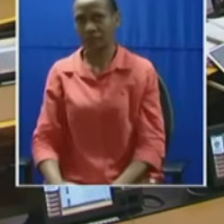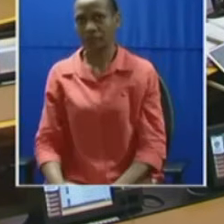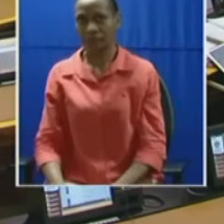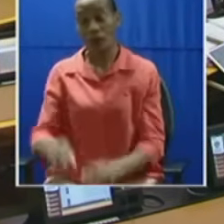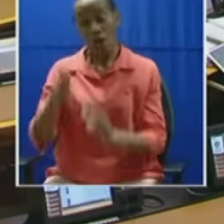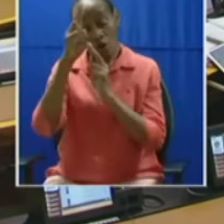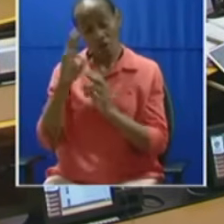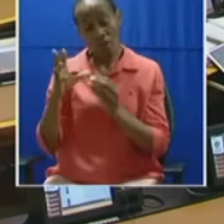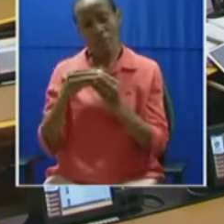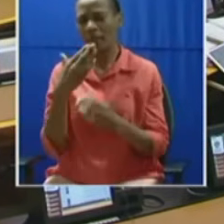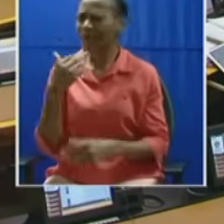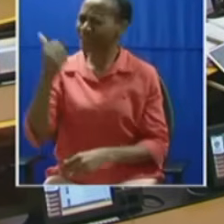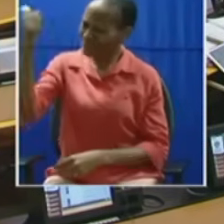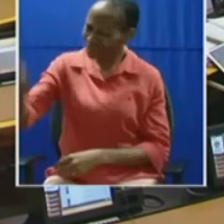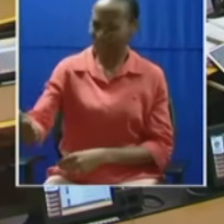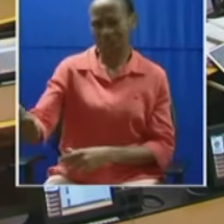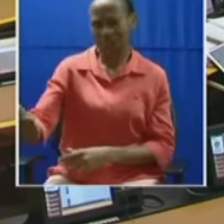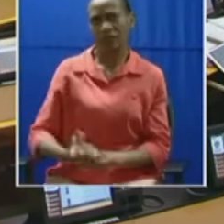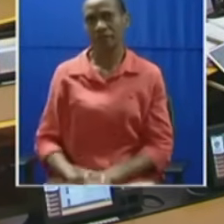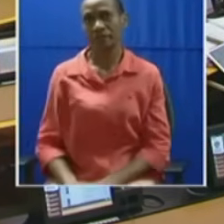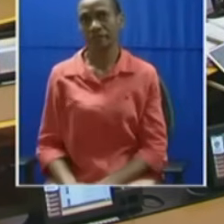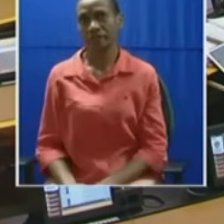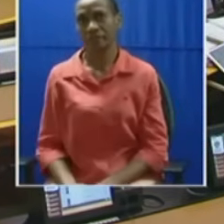Honourable members, please take your seat.